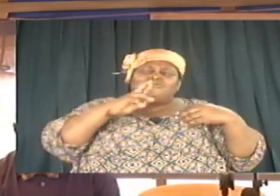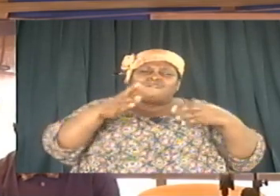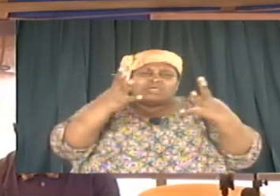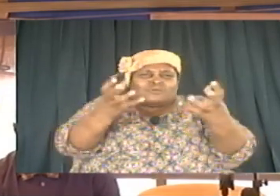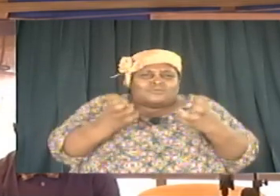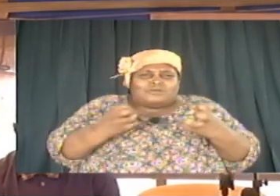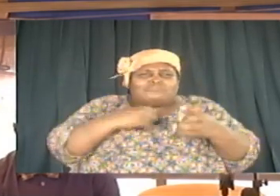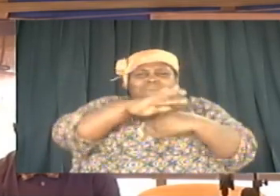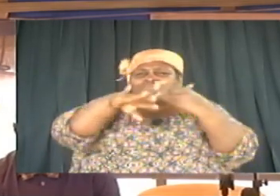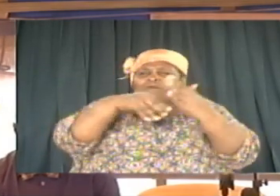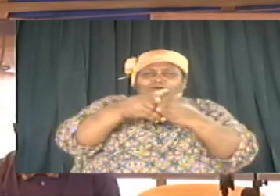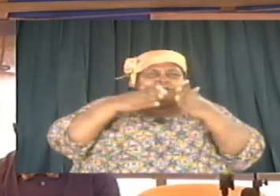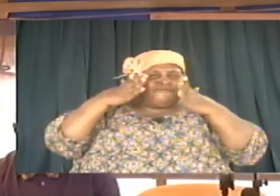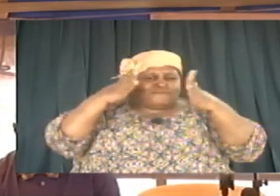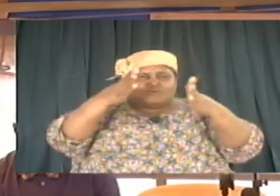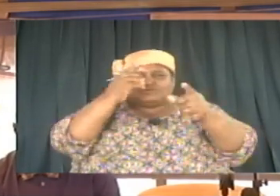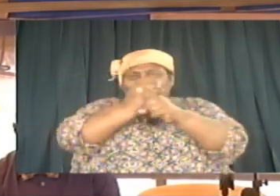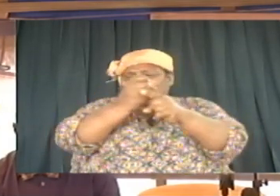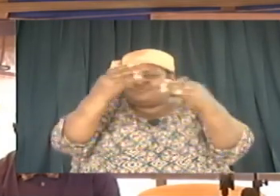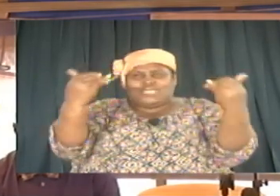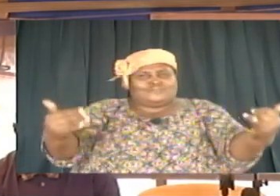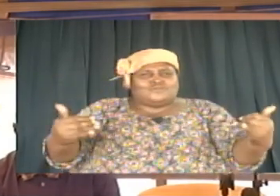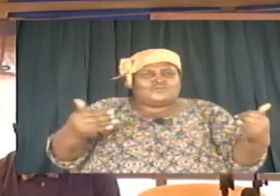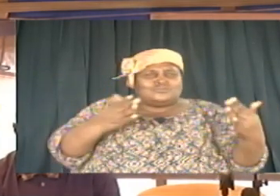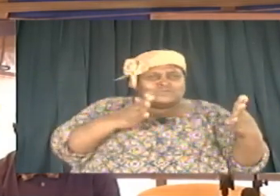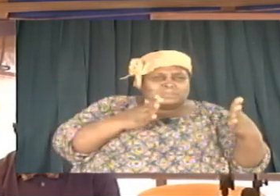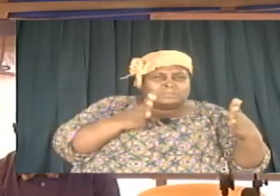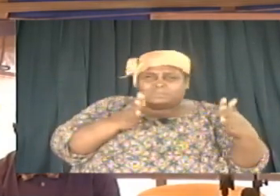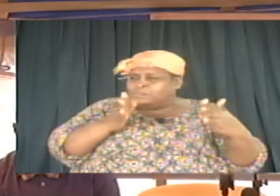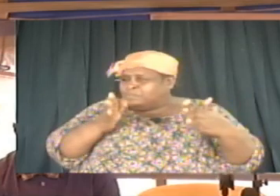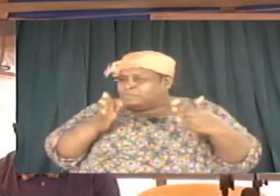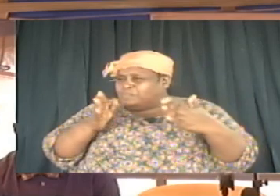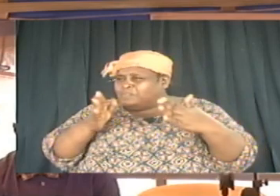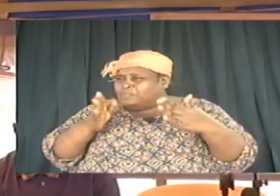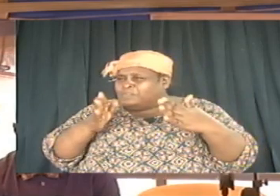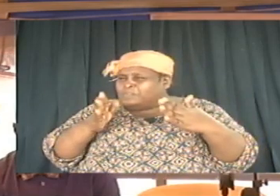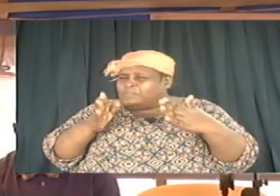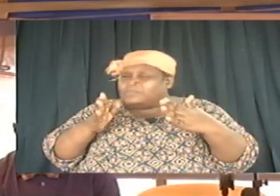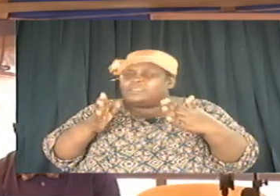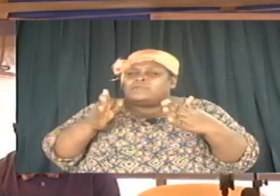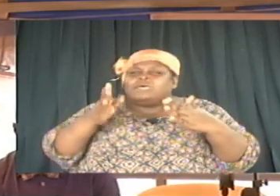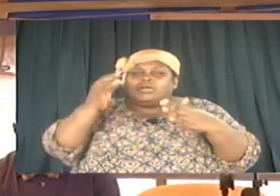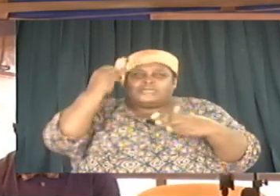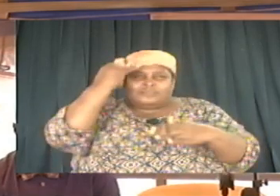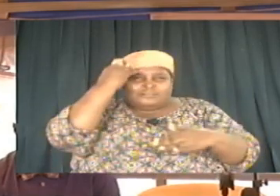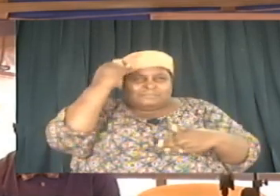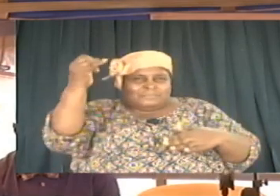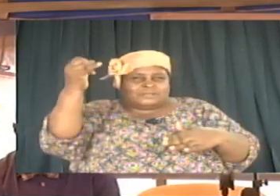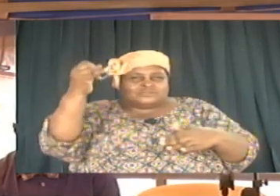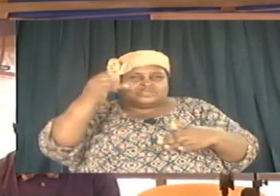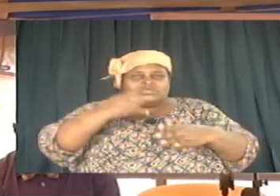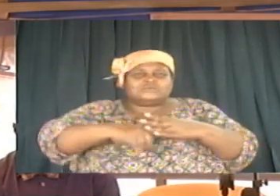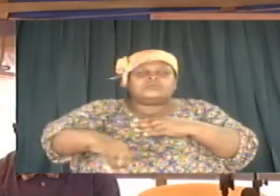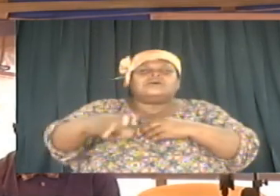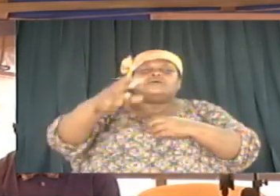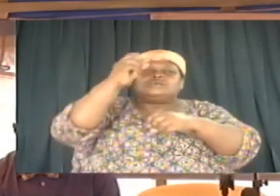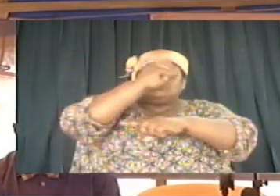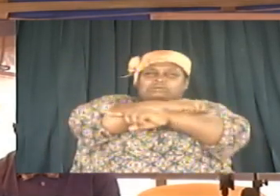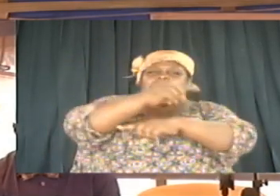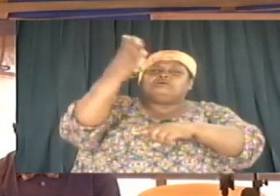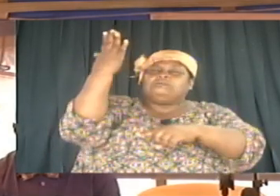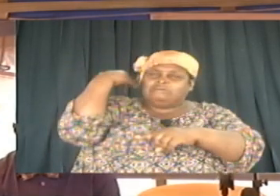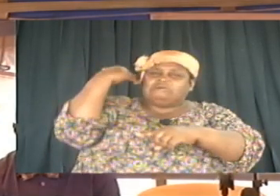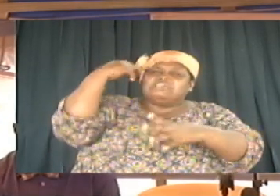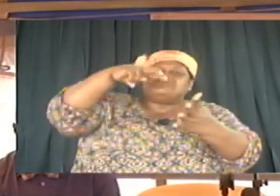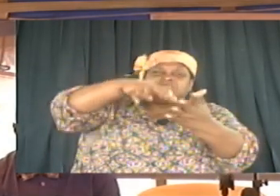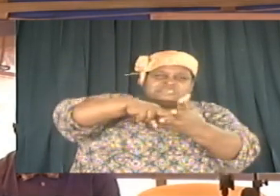now to be shifted. I want us to transition back in time and stand in the